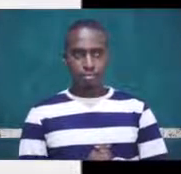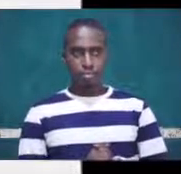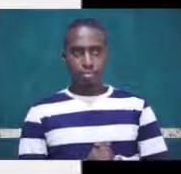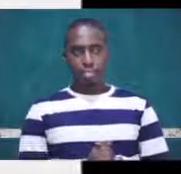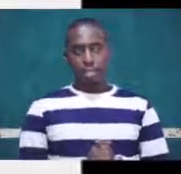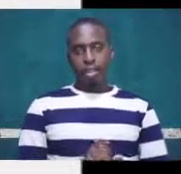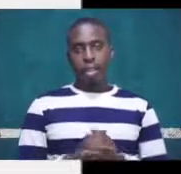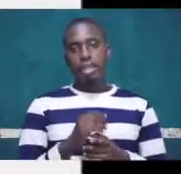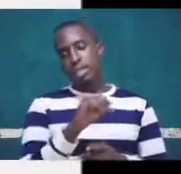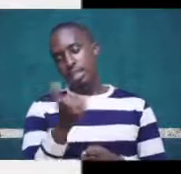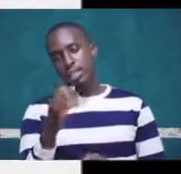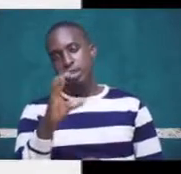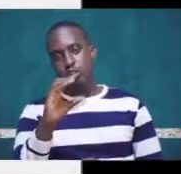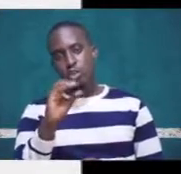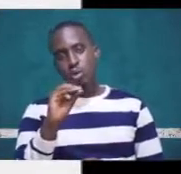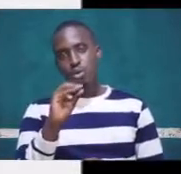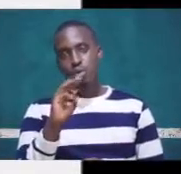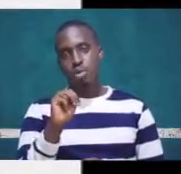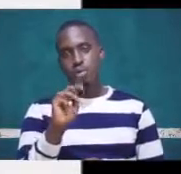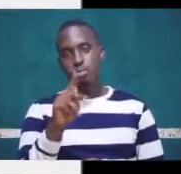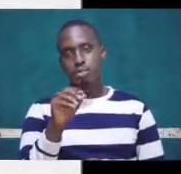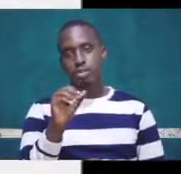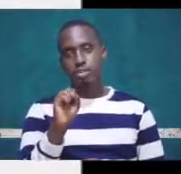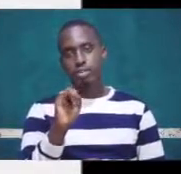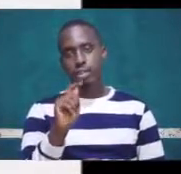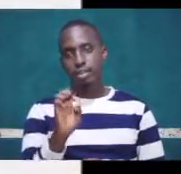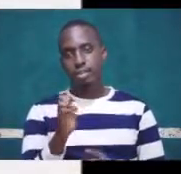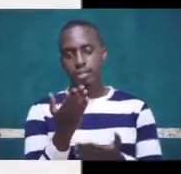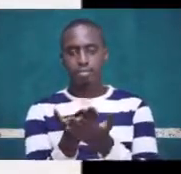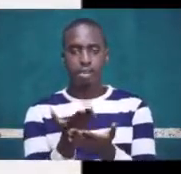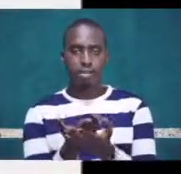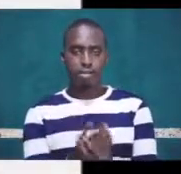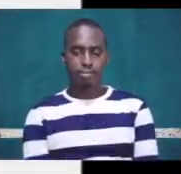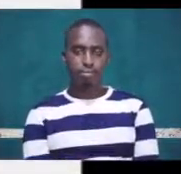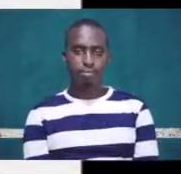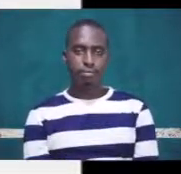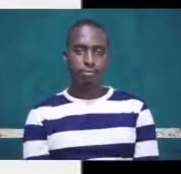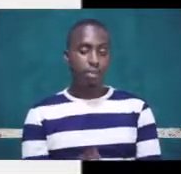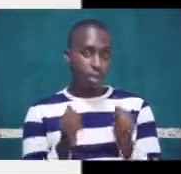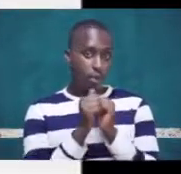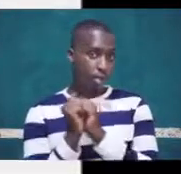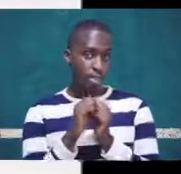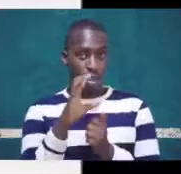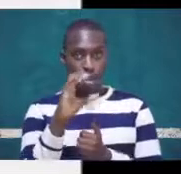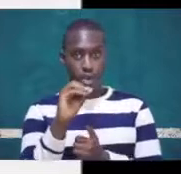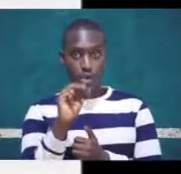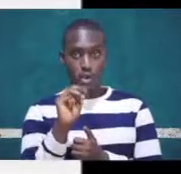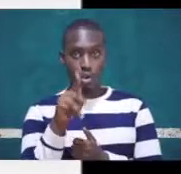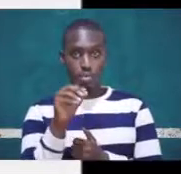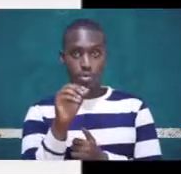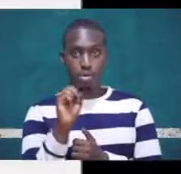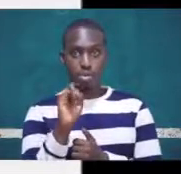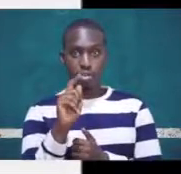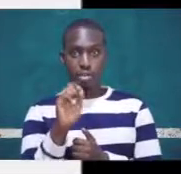Then we have composite demand. Composite demand. So with composite demand, this is a demand